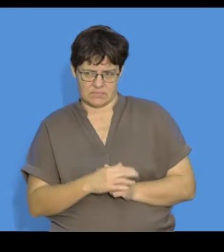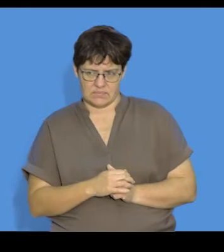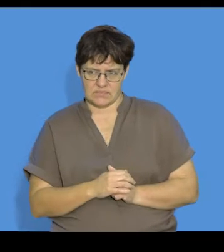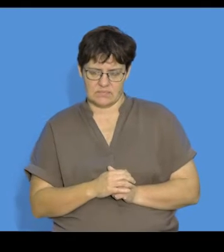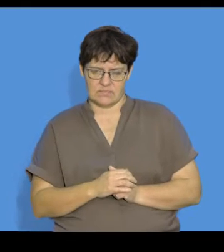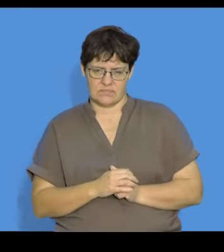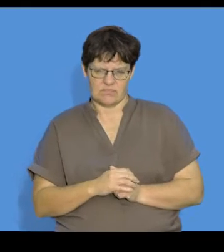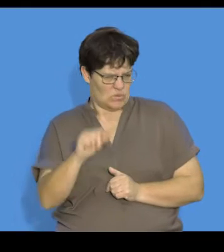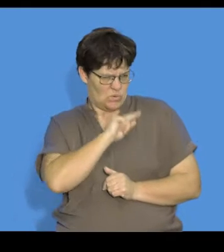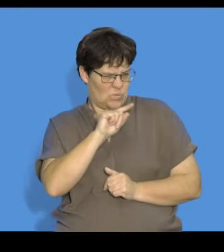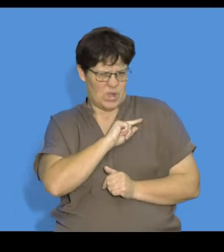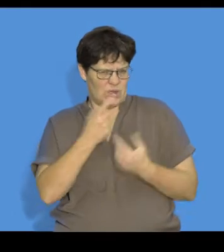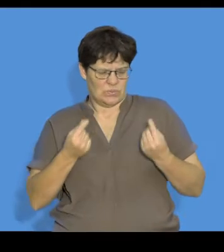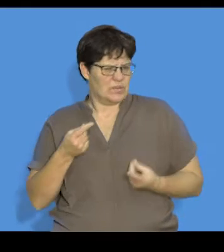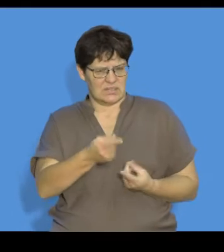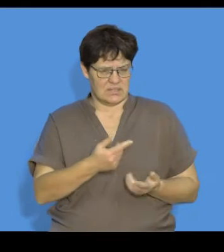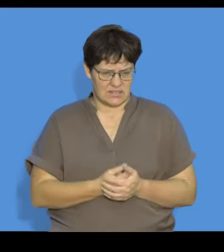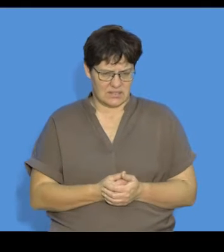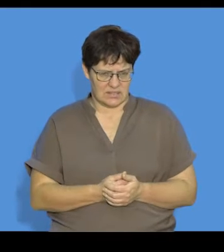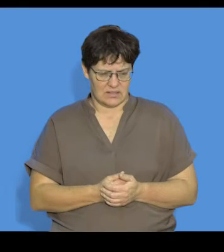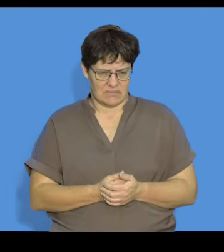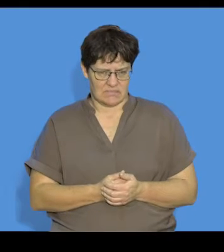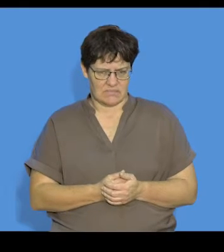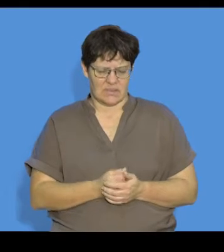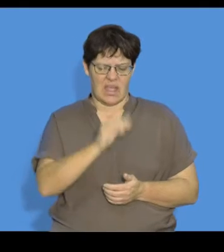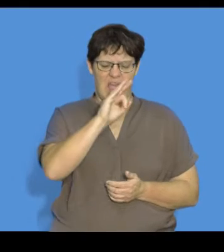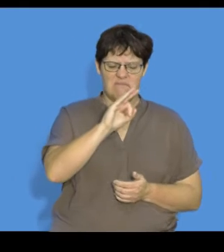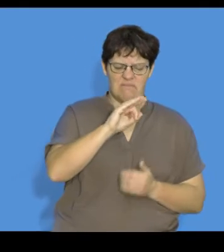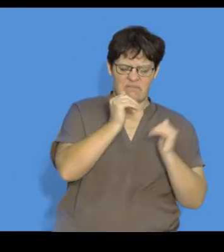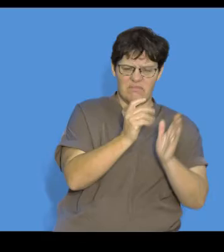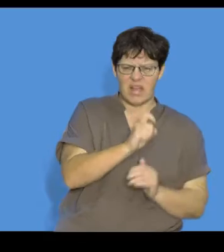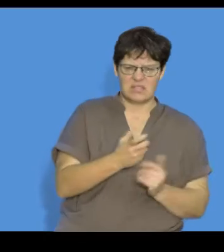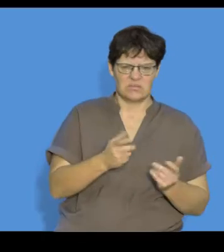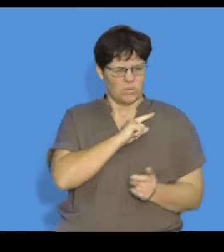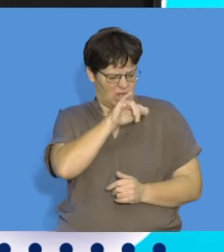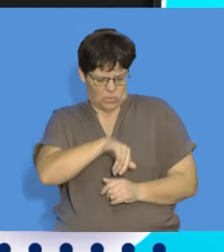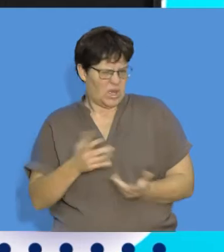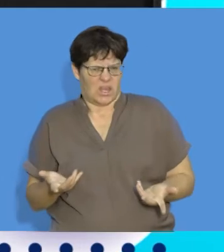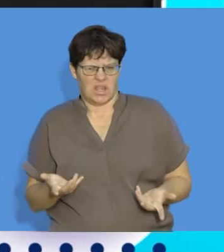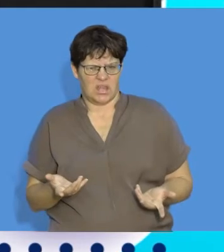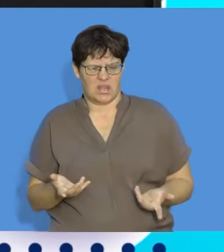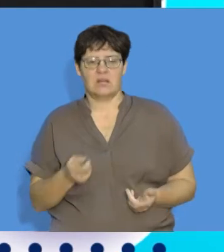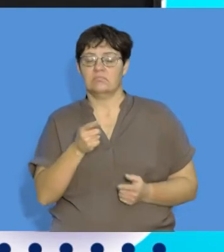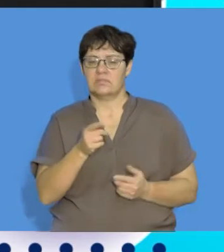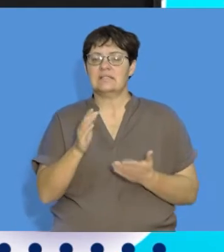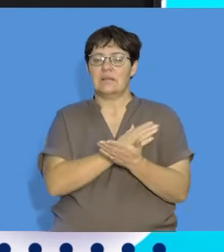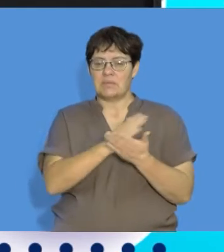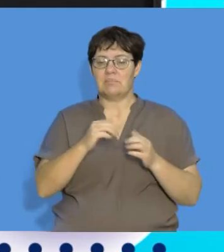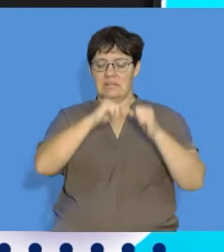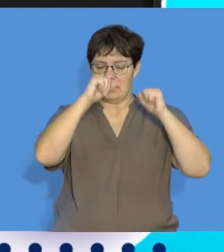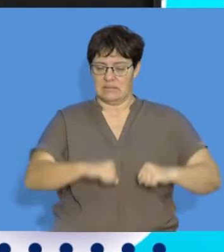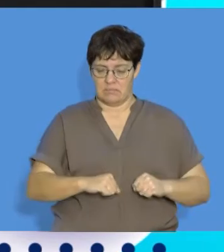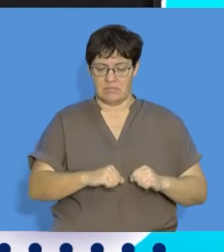And the main reason for using this f of x and the g of x and the h of x is because at times on the same system